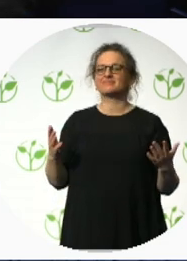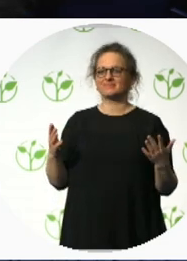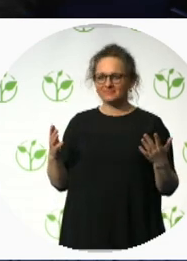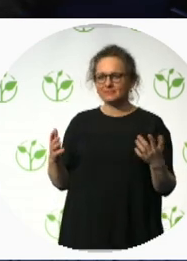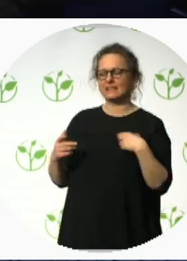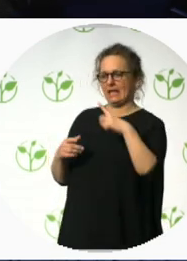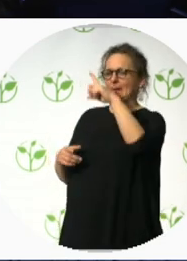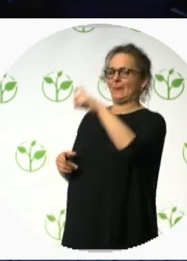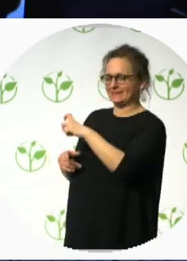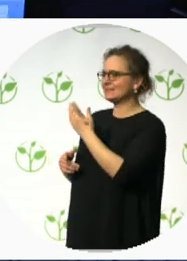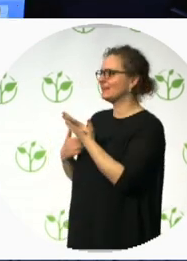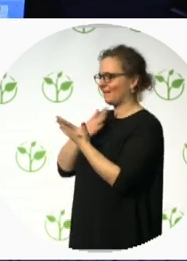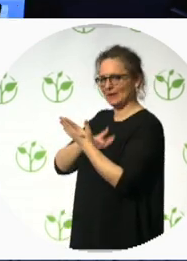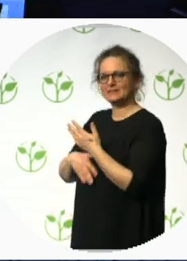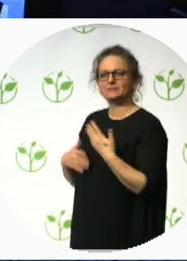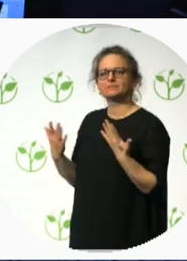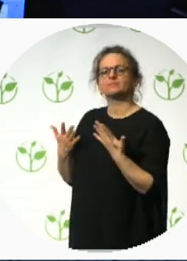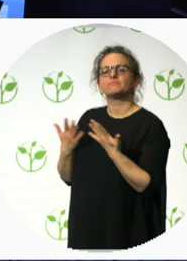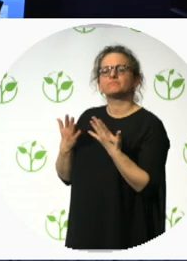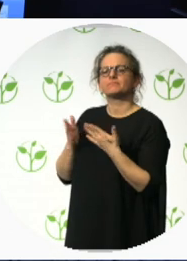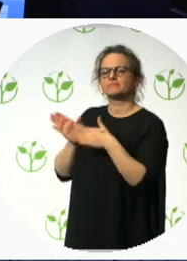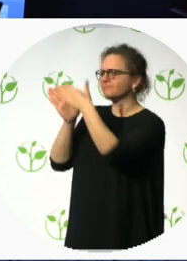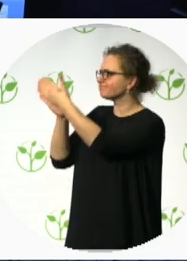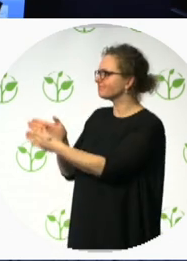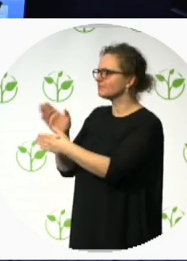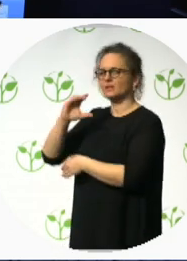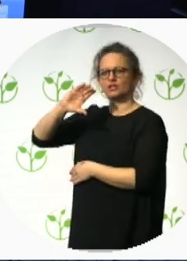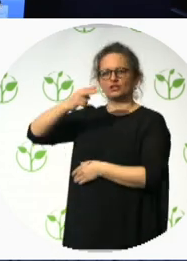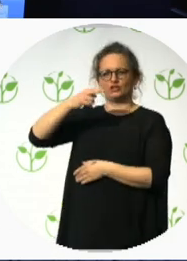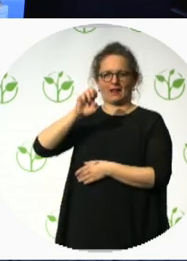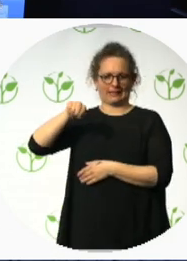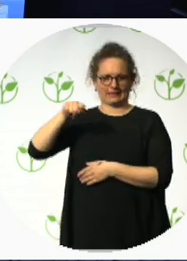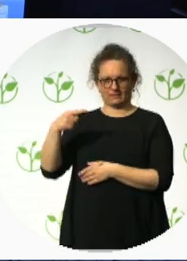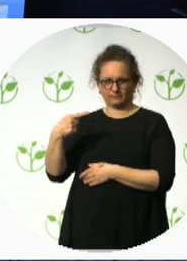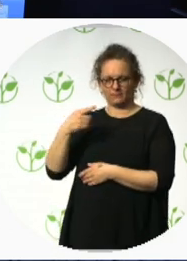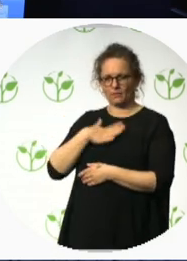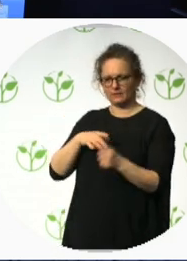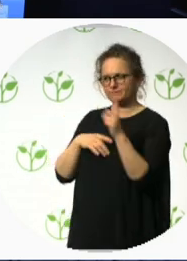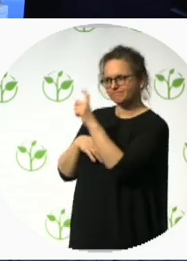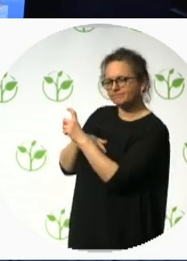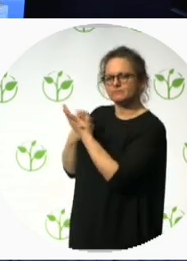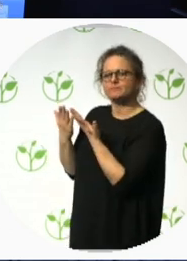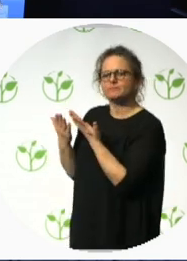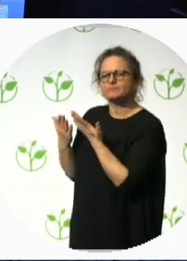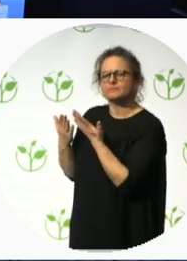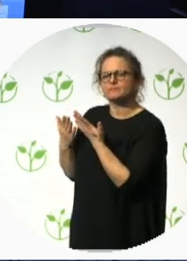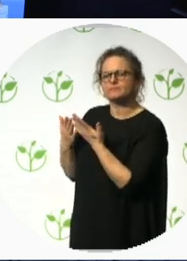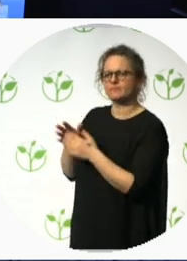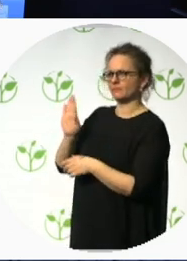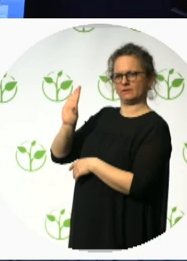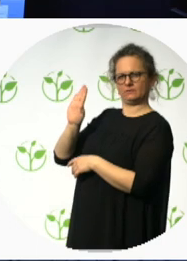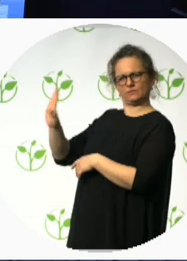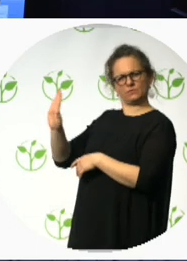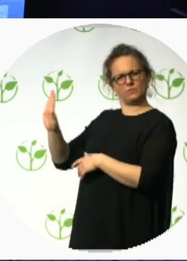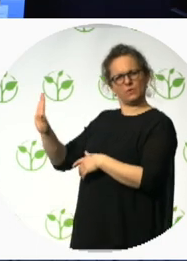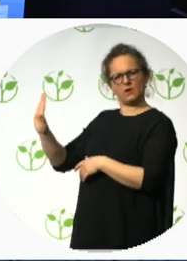Mr. Cheng. I'm very interesting in your exposition about